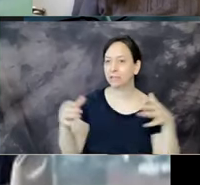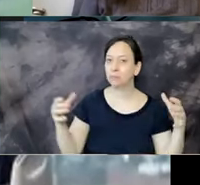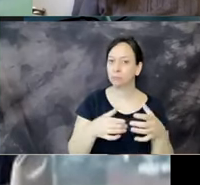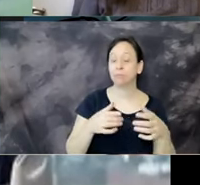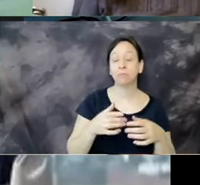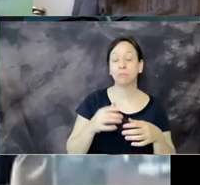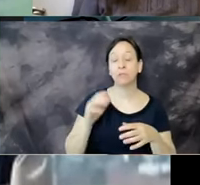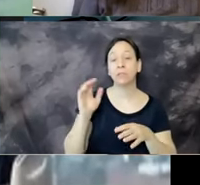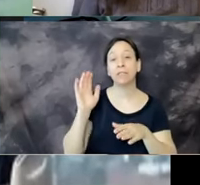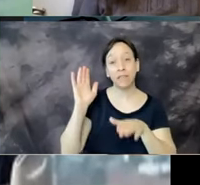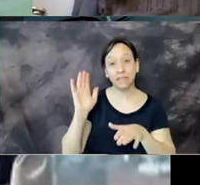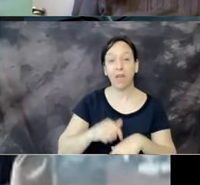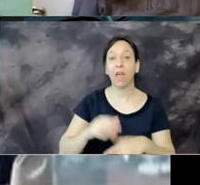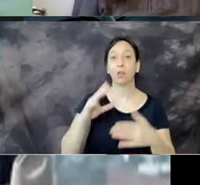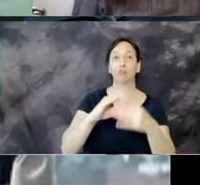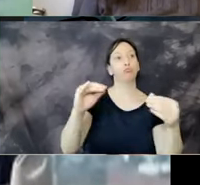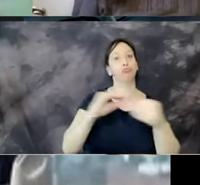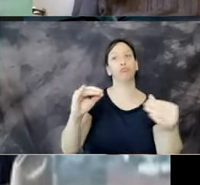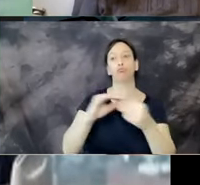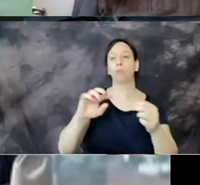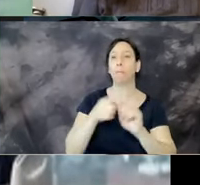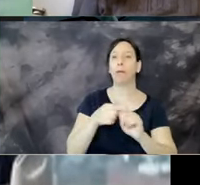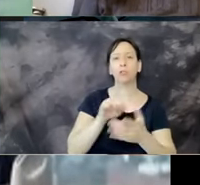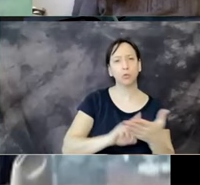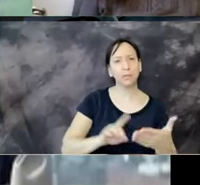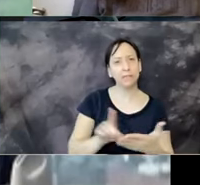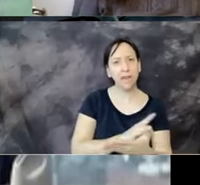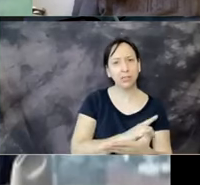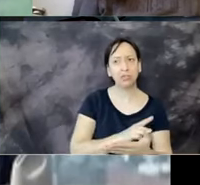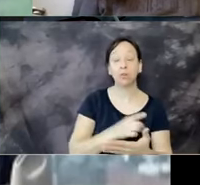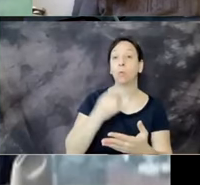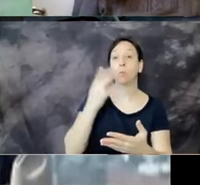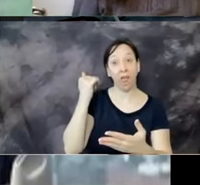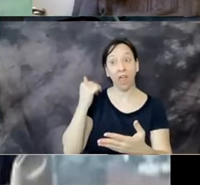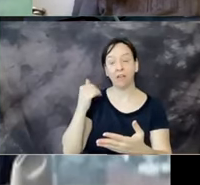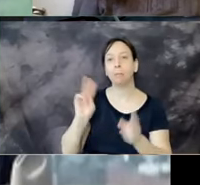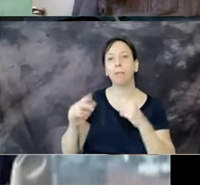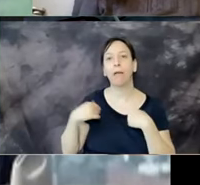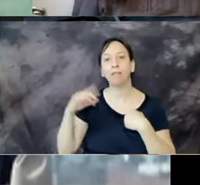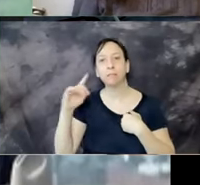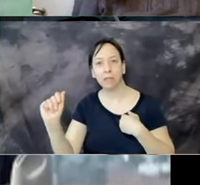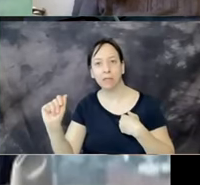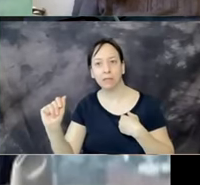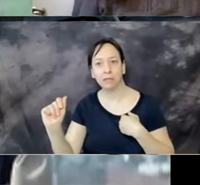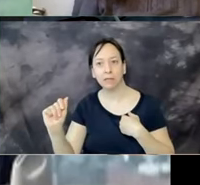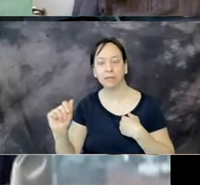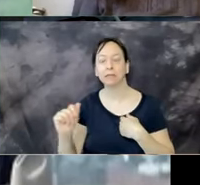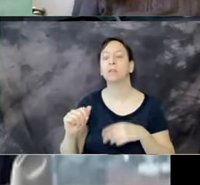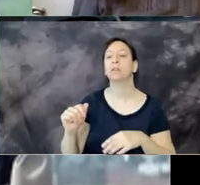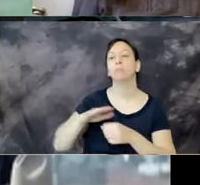testified about discrimination based on disabilities during hearings on